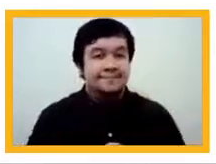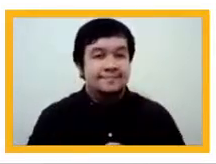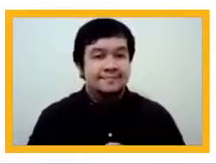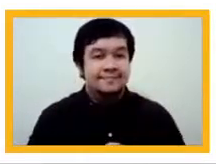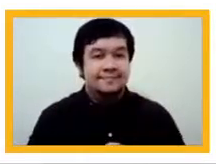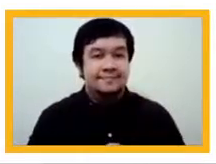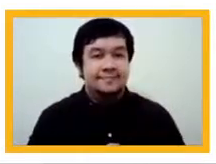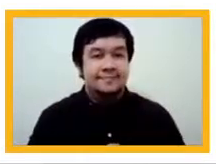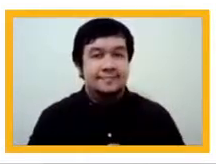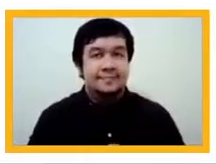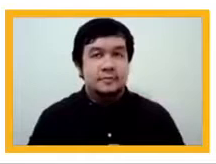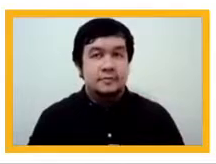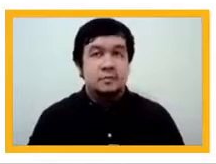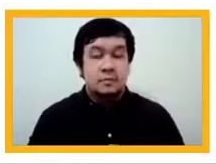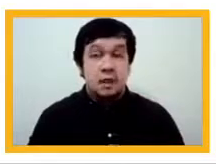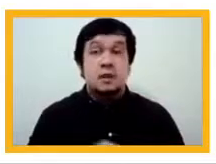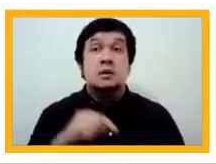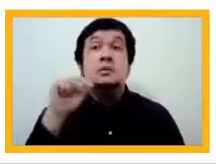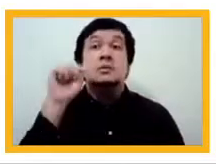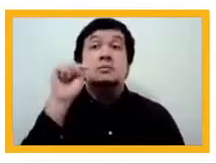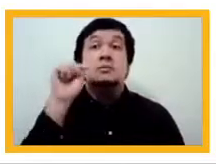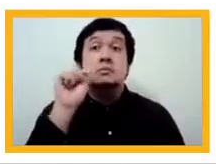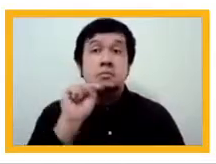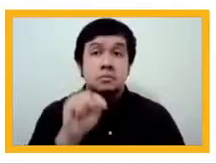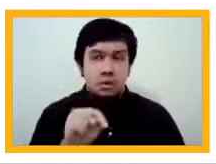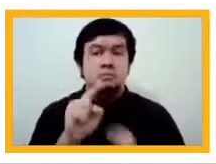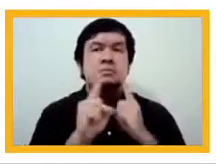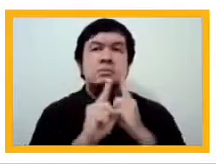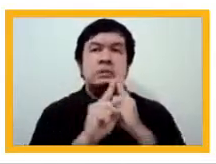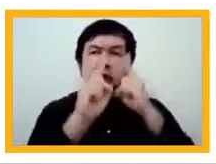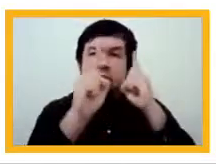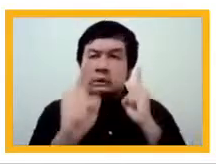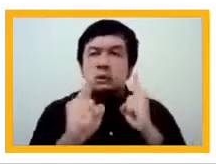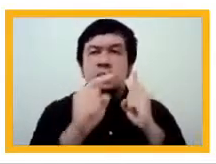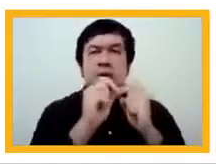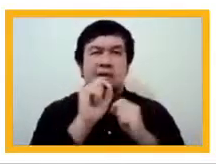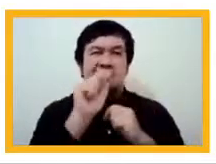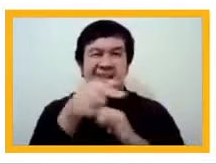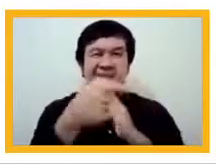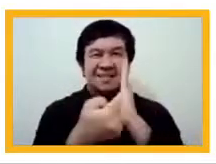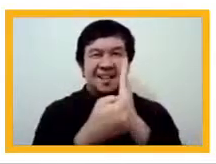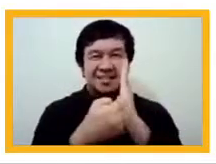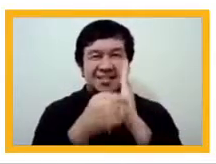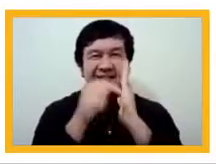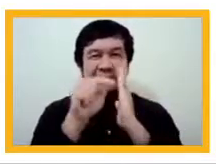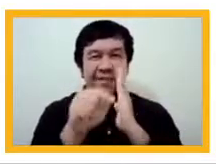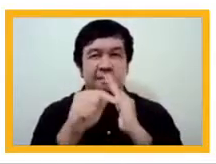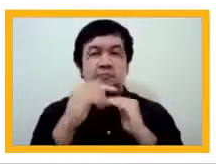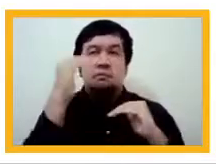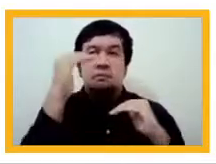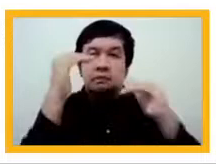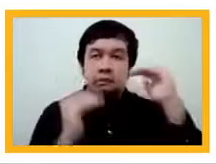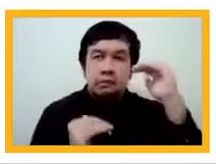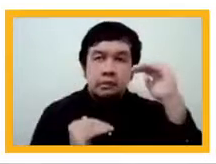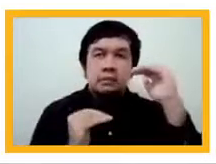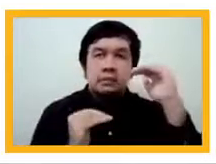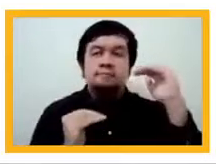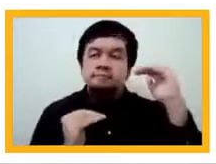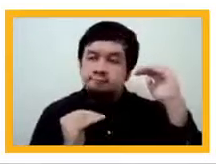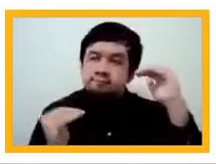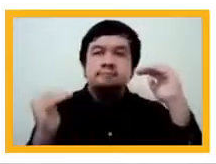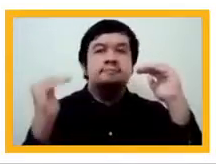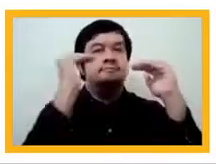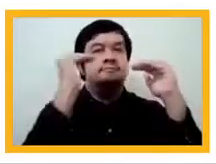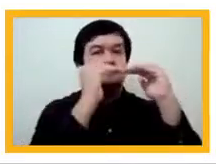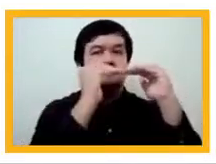digital technology can broaden our gap between the country, between the university, but they show the possibility that we